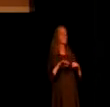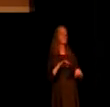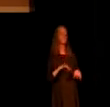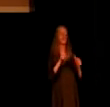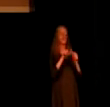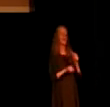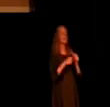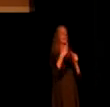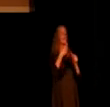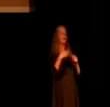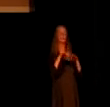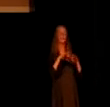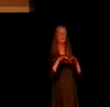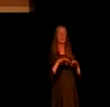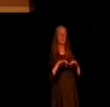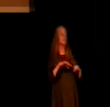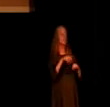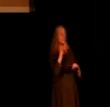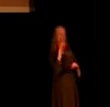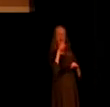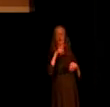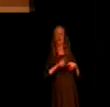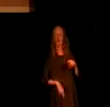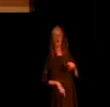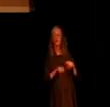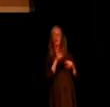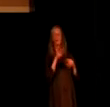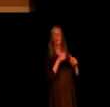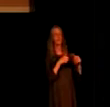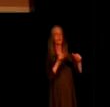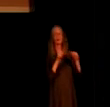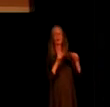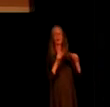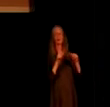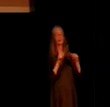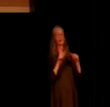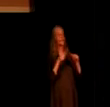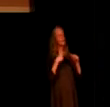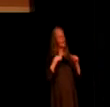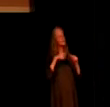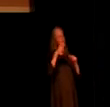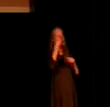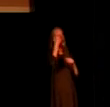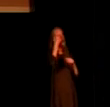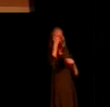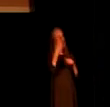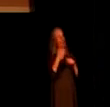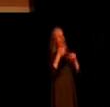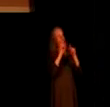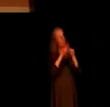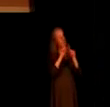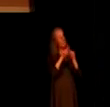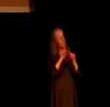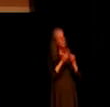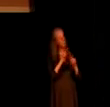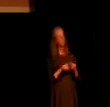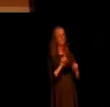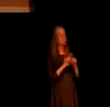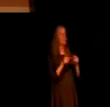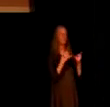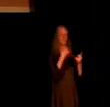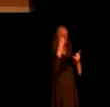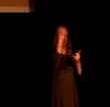and tell you what they all do. I couldn't even do it if I tried. I'm supposed to know, but I forget stuff